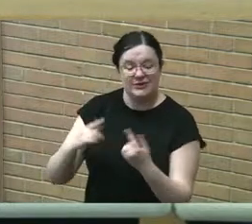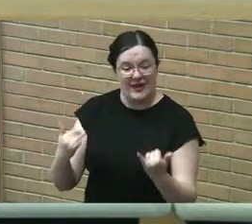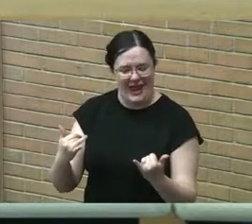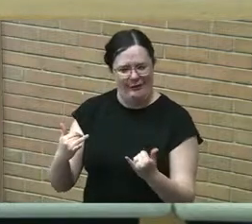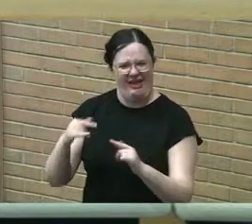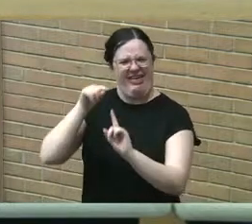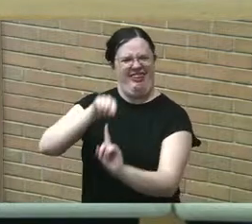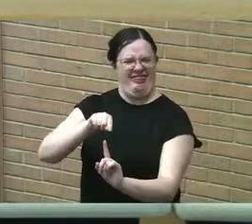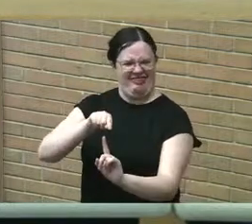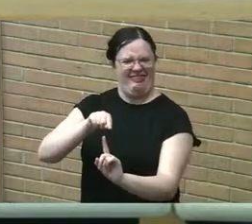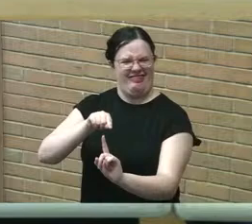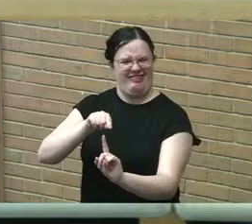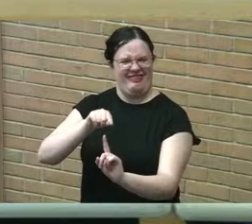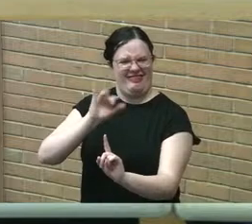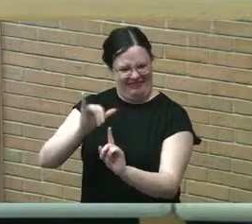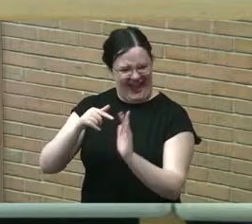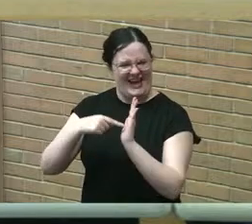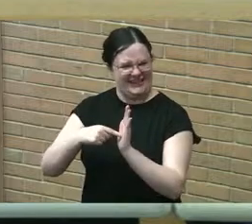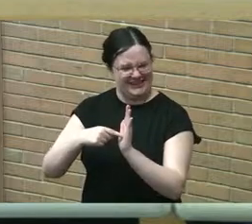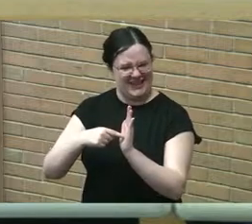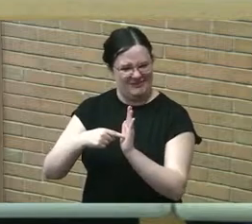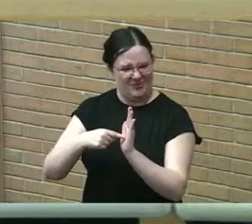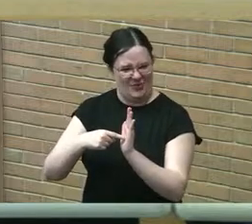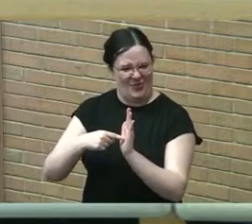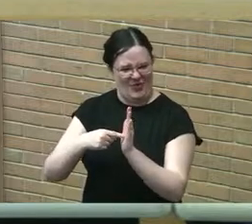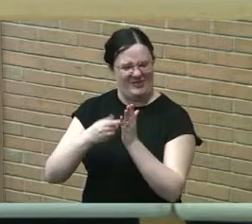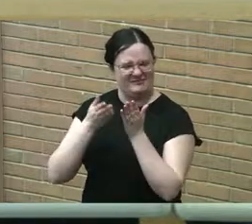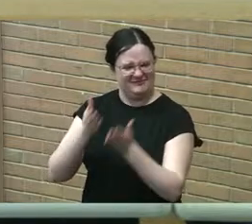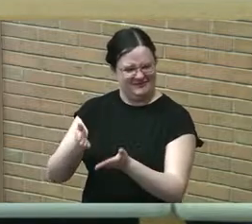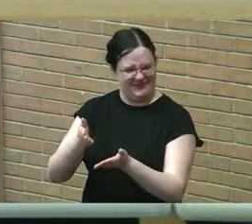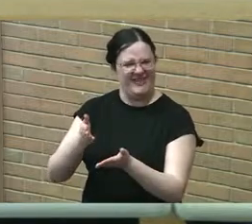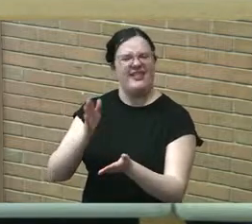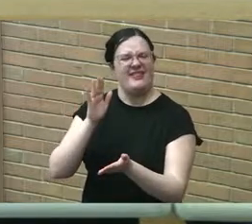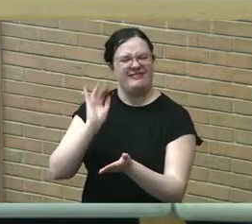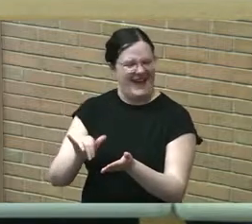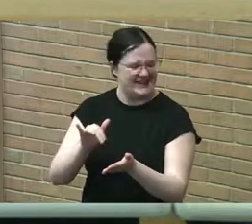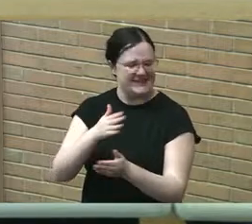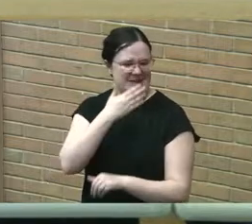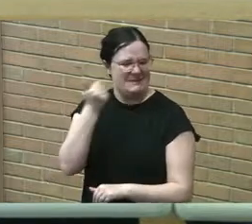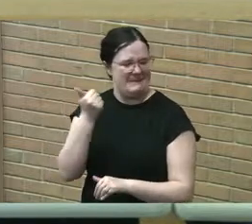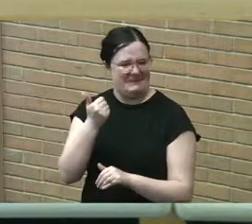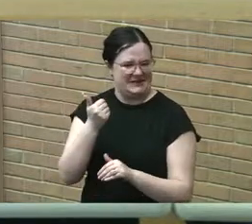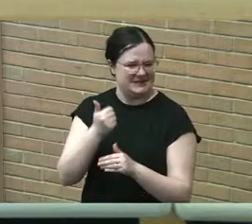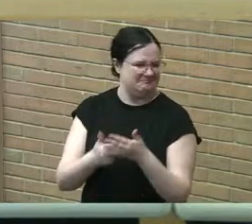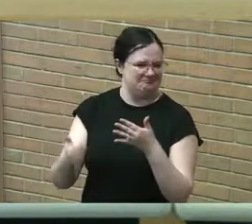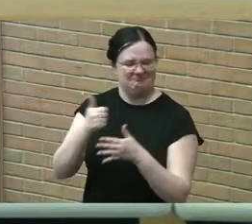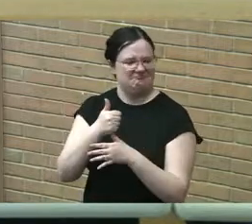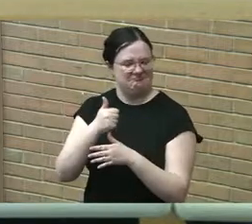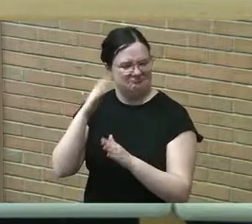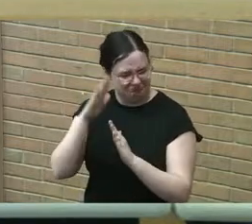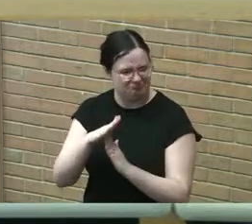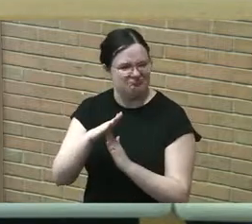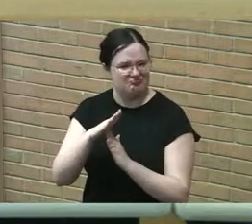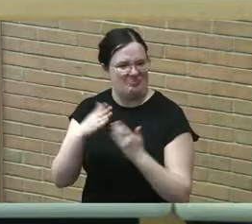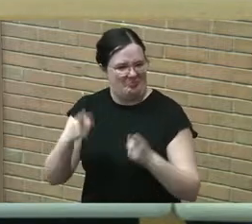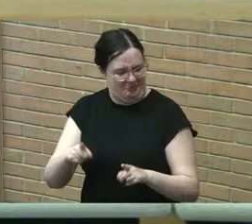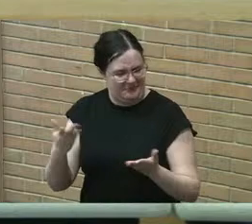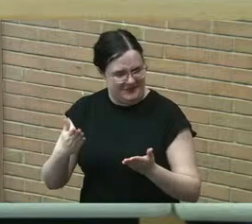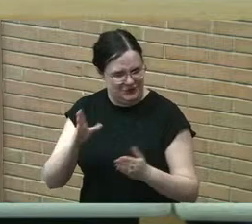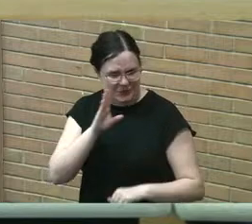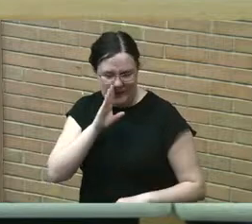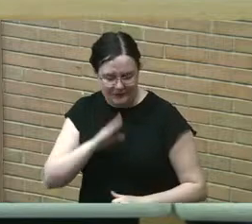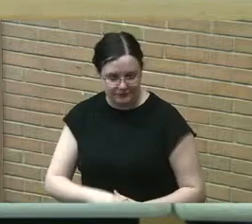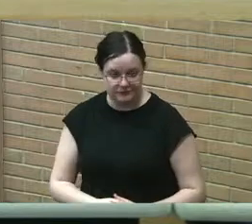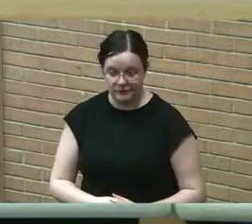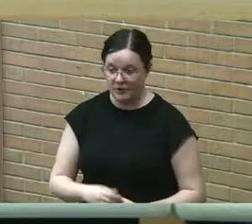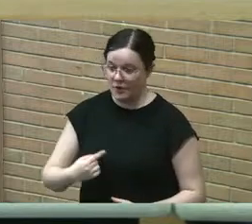That was and is the best of Brighton. We as adults all can model